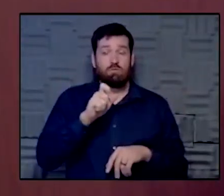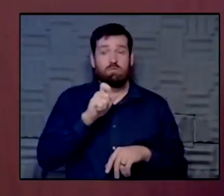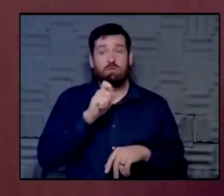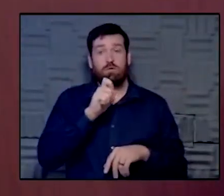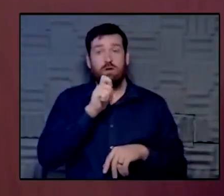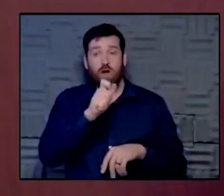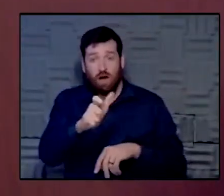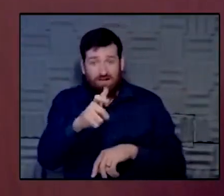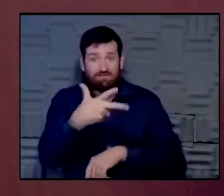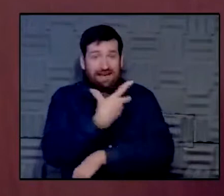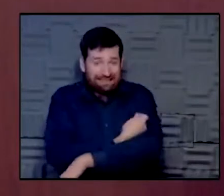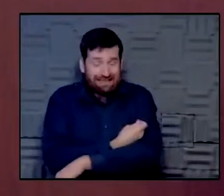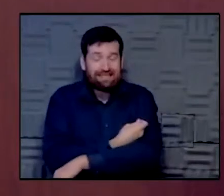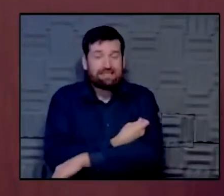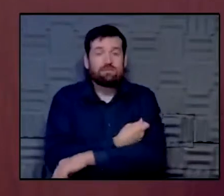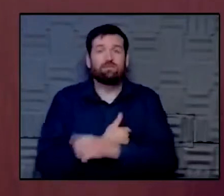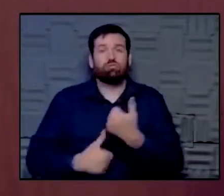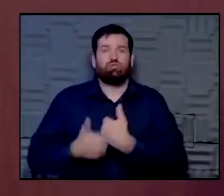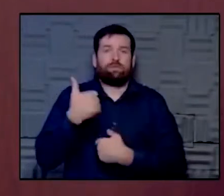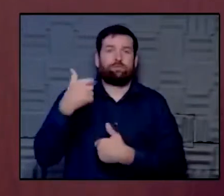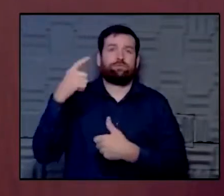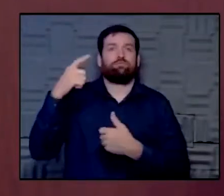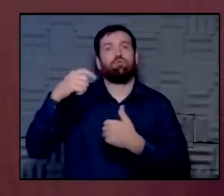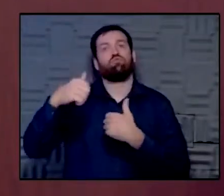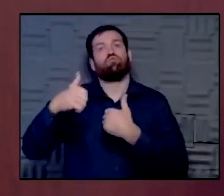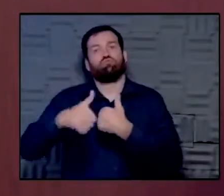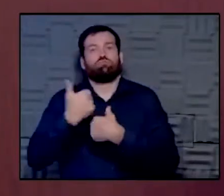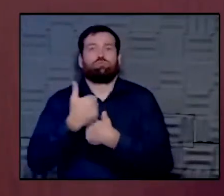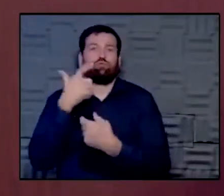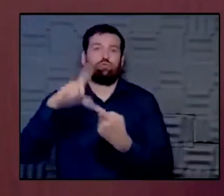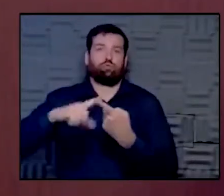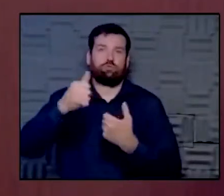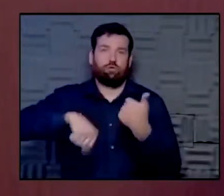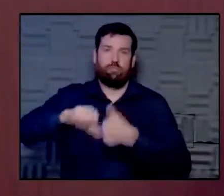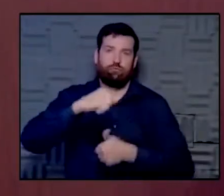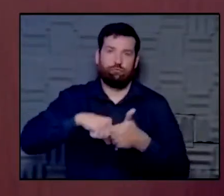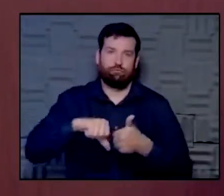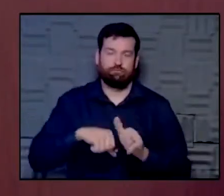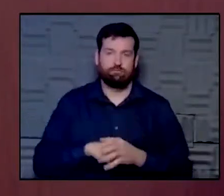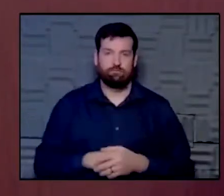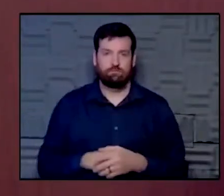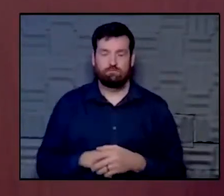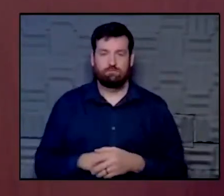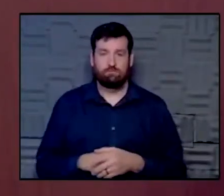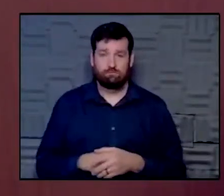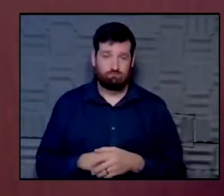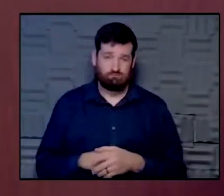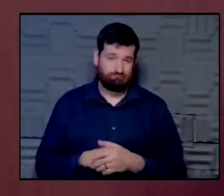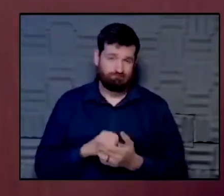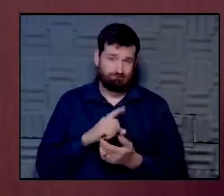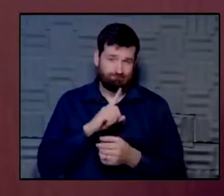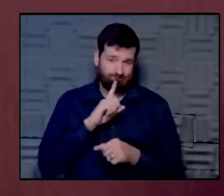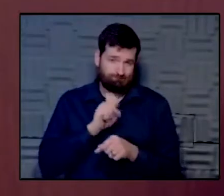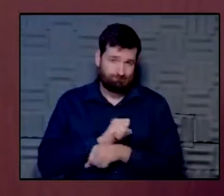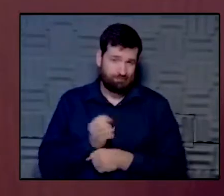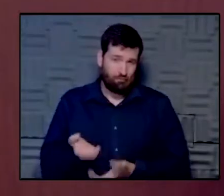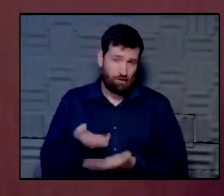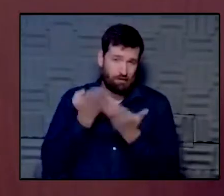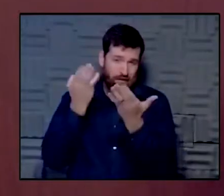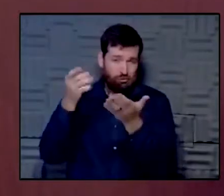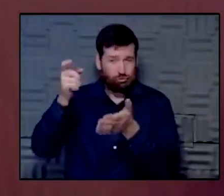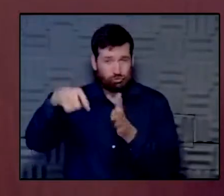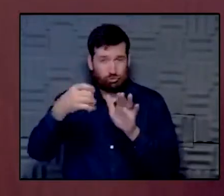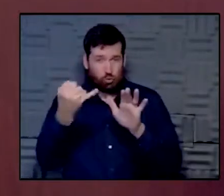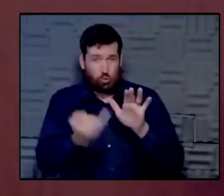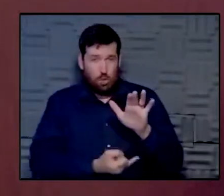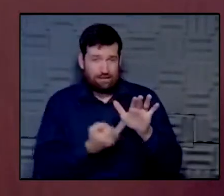greater risk to other unvaccinated people. So I don't know that there would be any real recommendation to quarantine